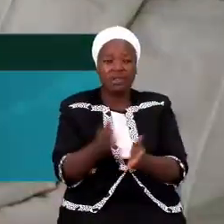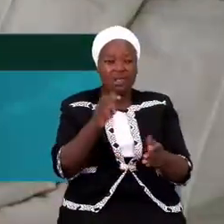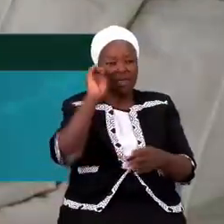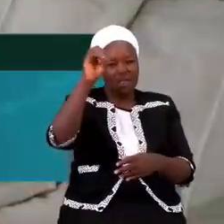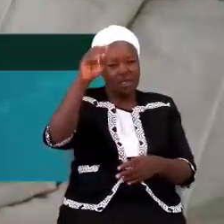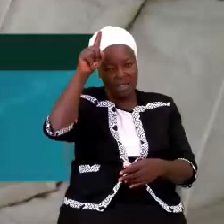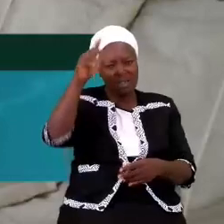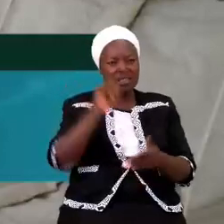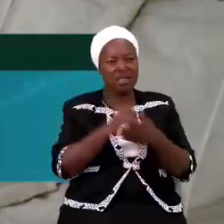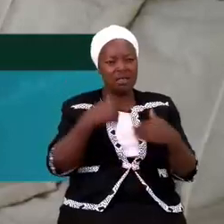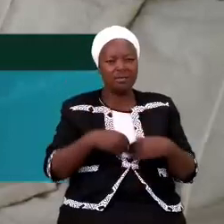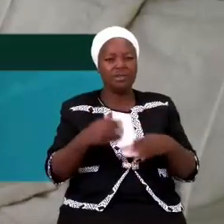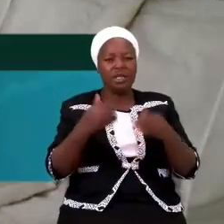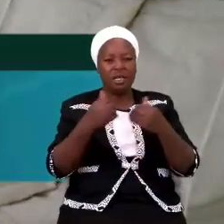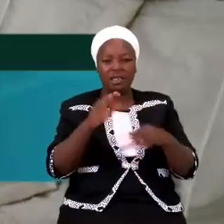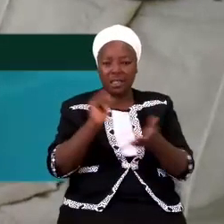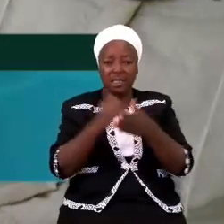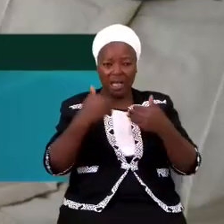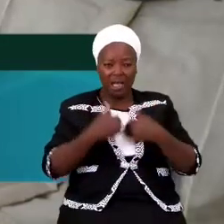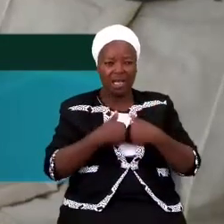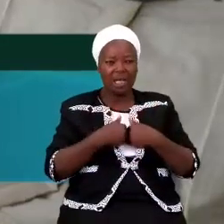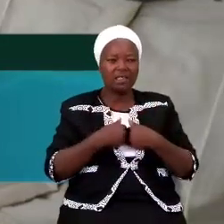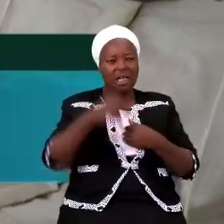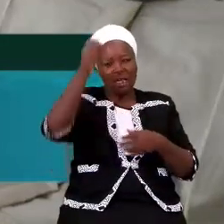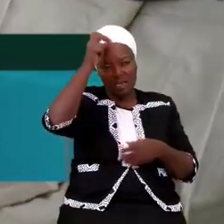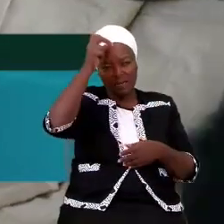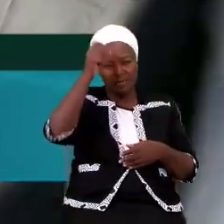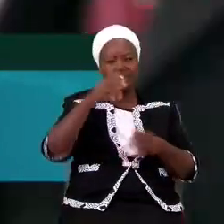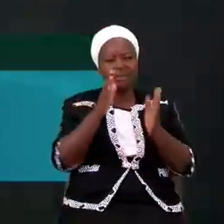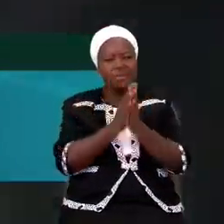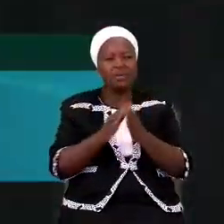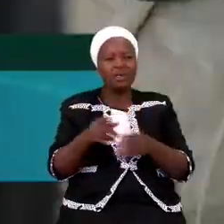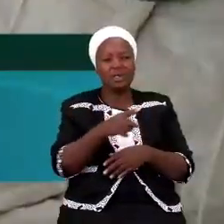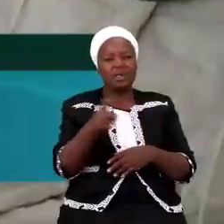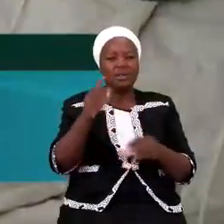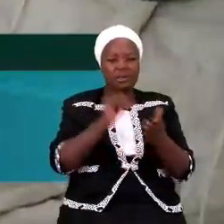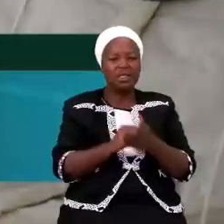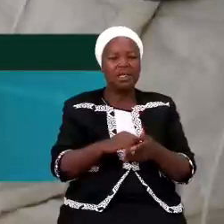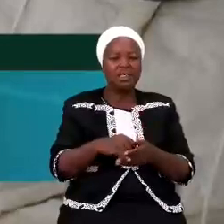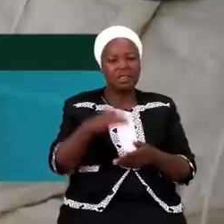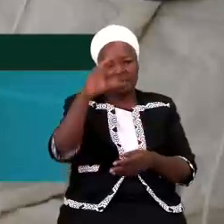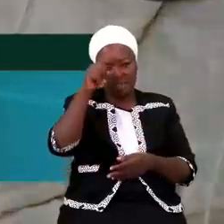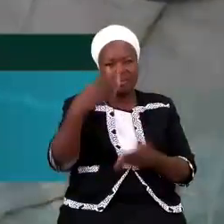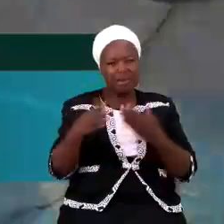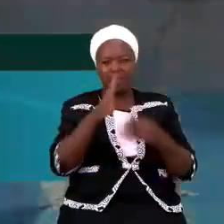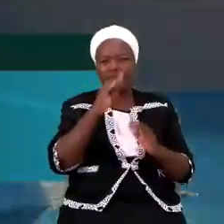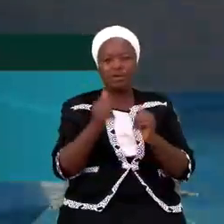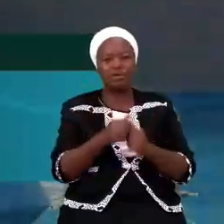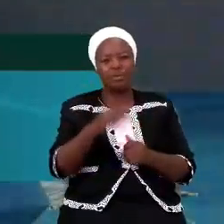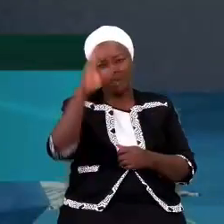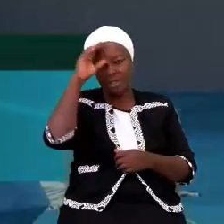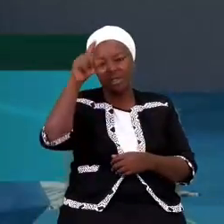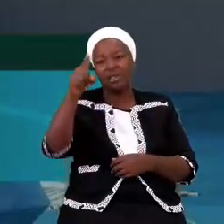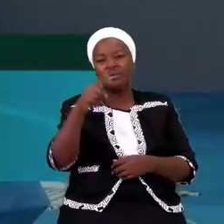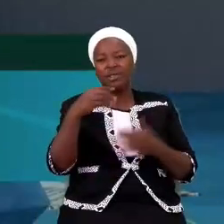Look at verse 19. In verse 19, howbeit Jesus allowed him not, permitted him